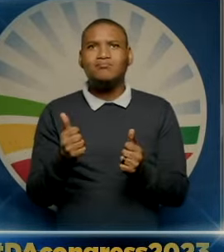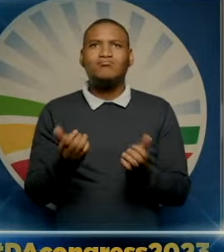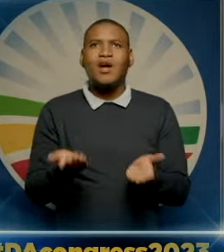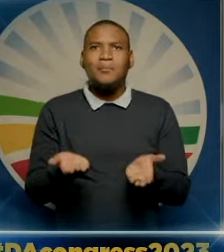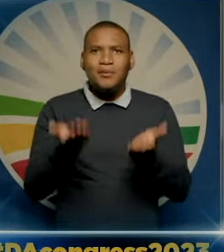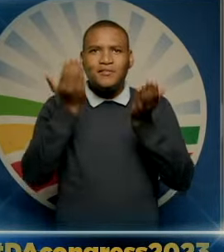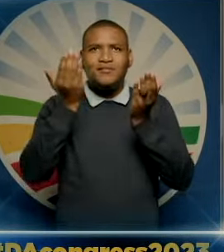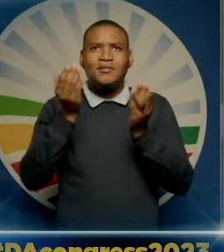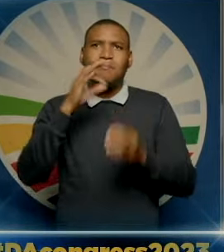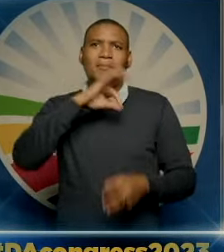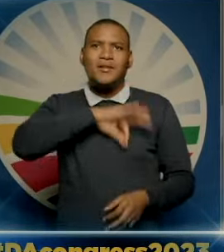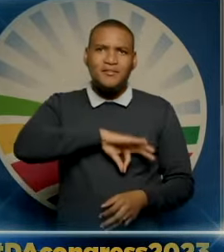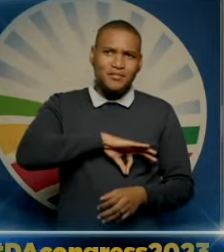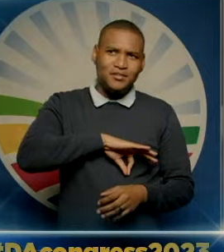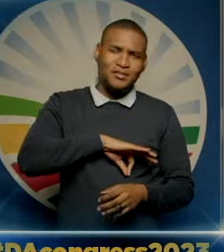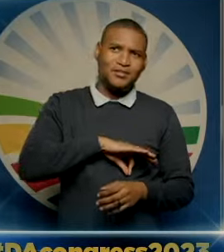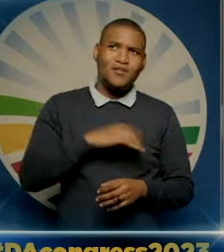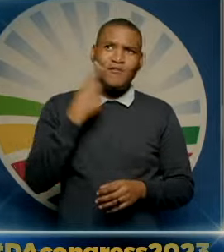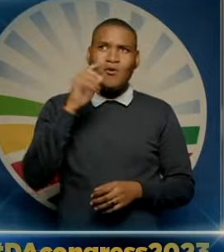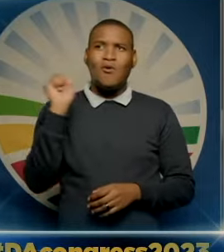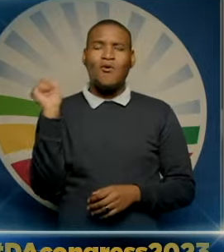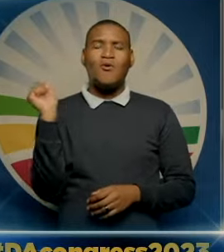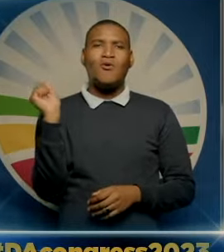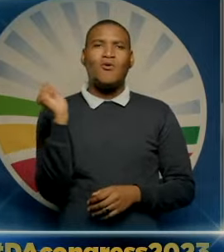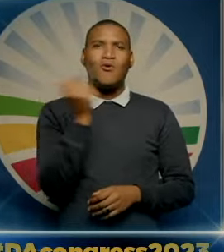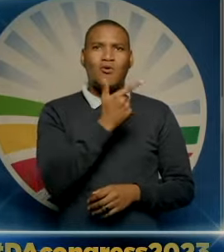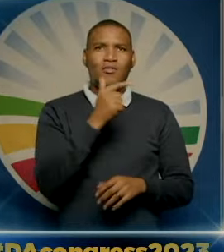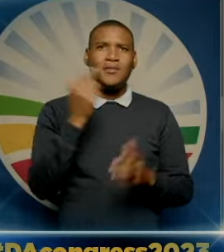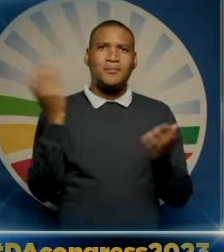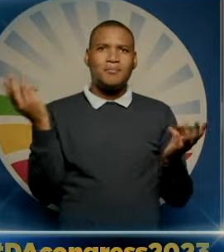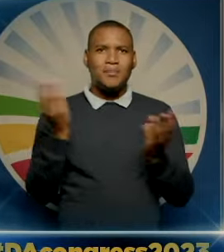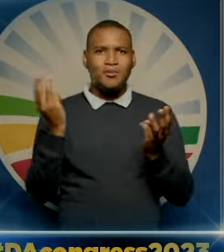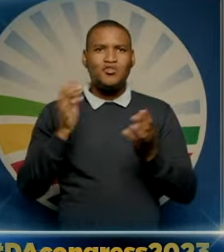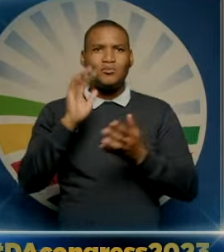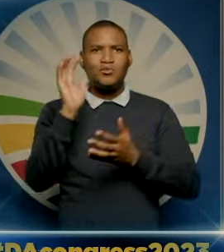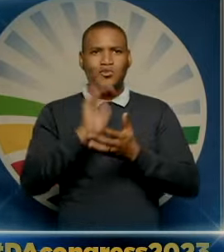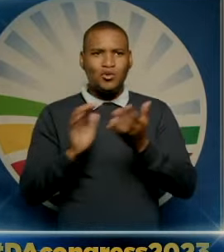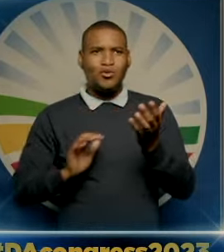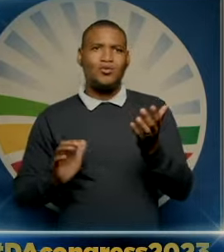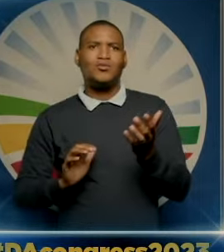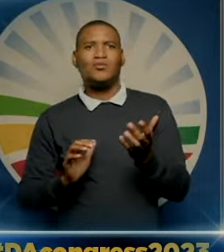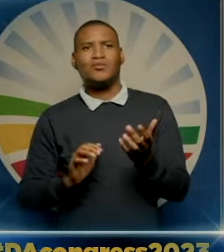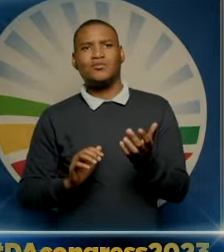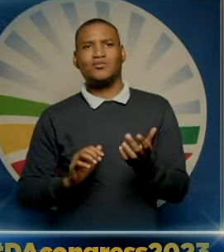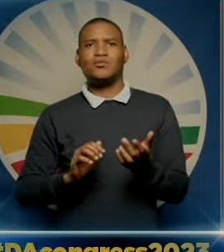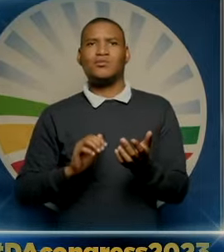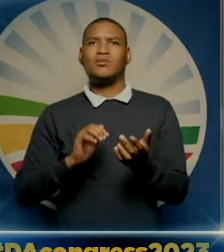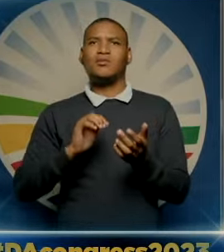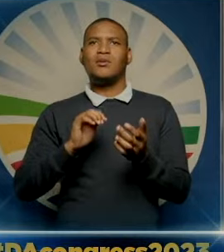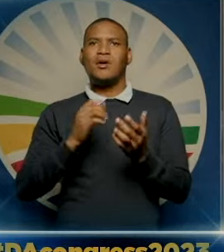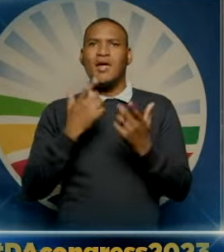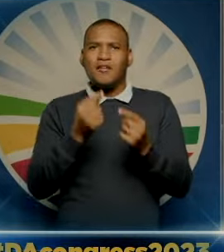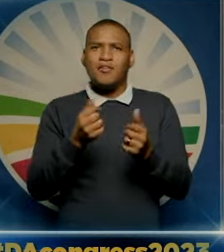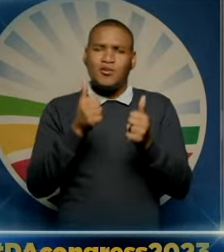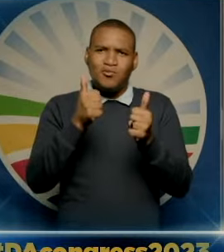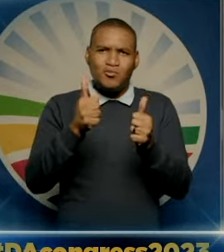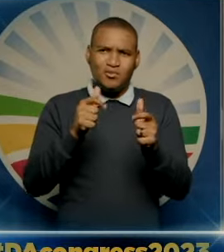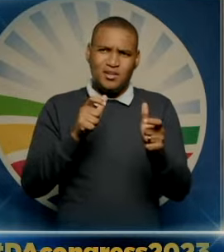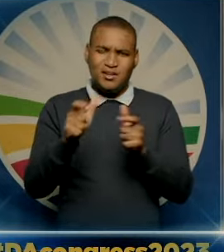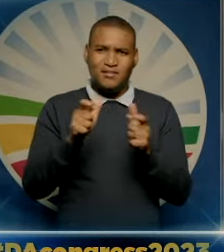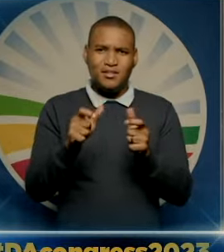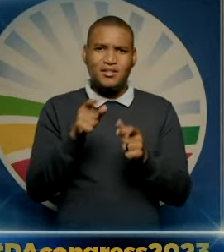and progress for all of the people. And it has been a story of clean, effective, frugal governance. These